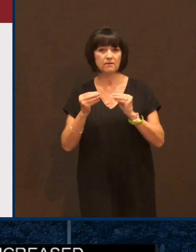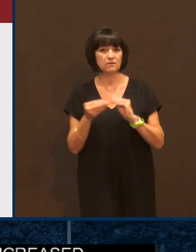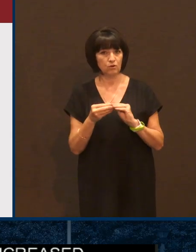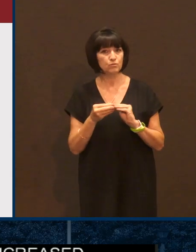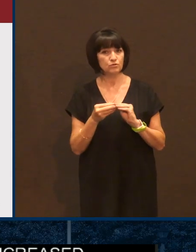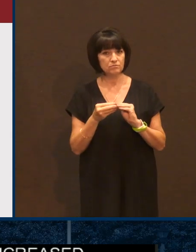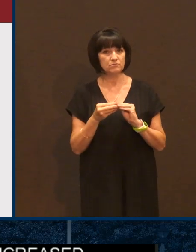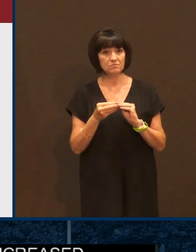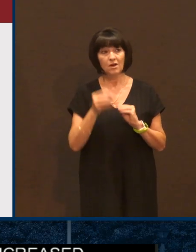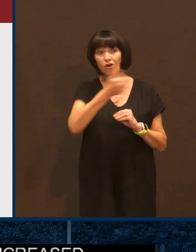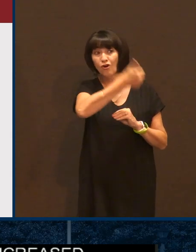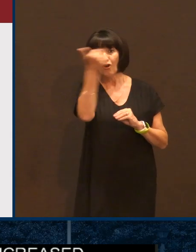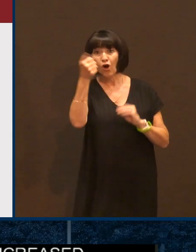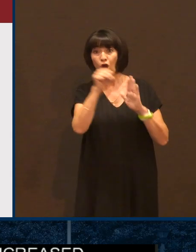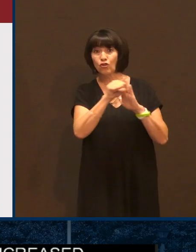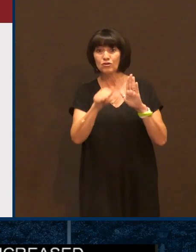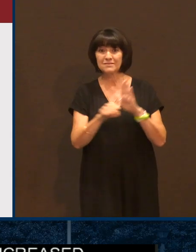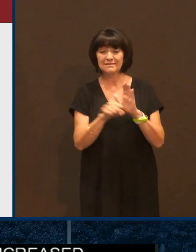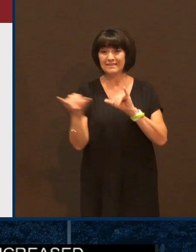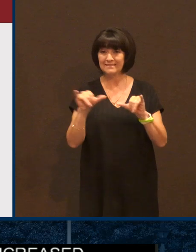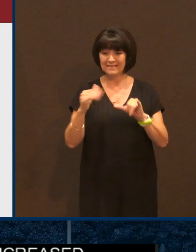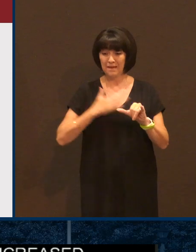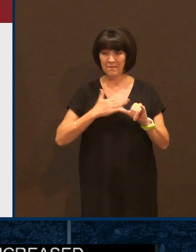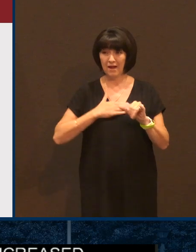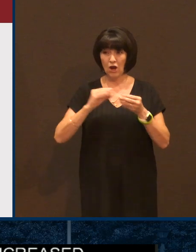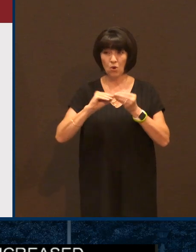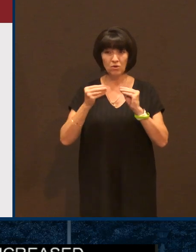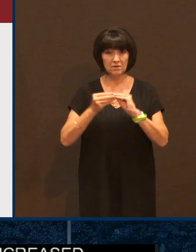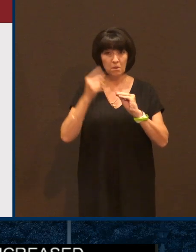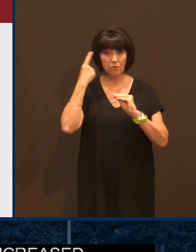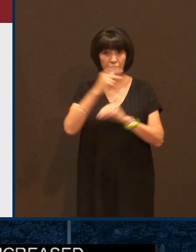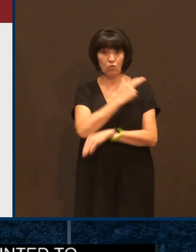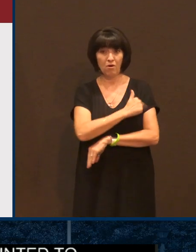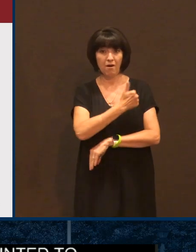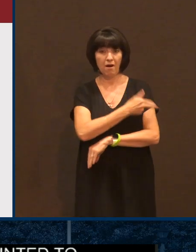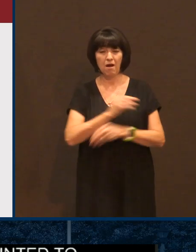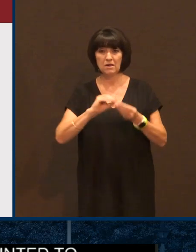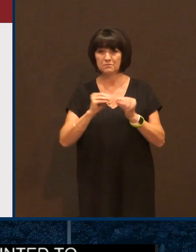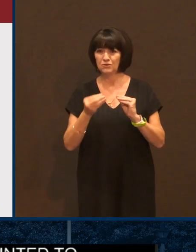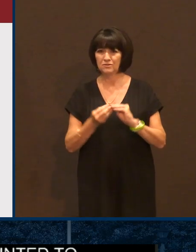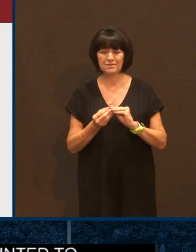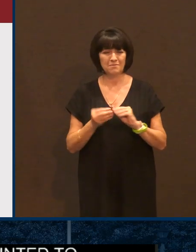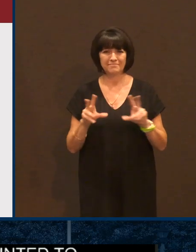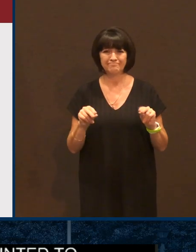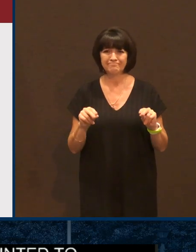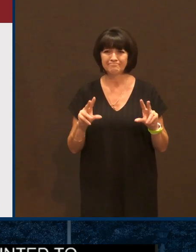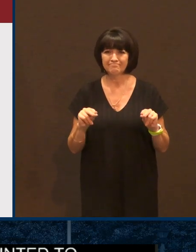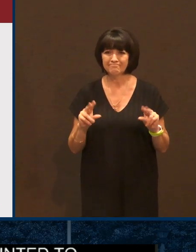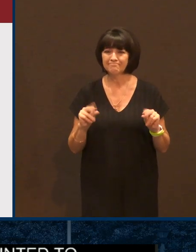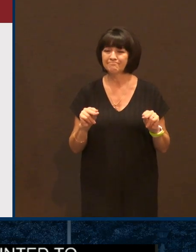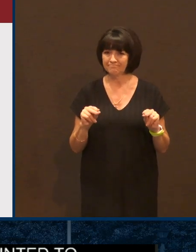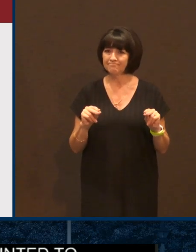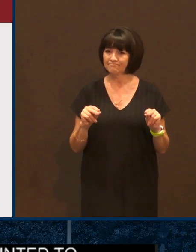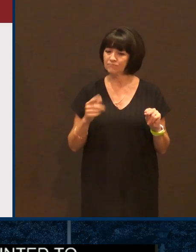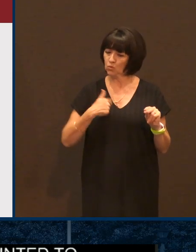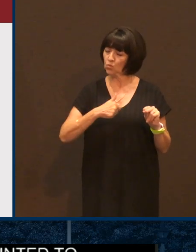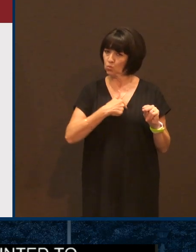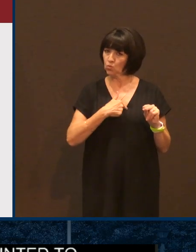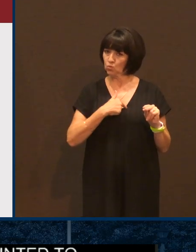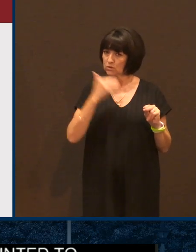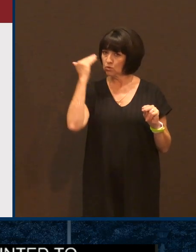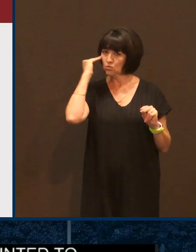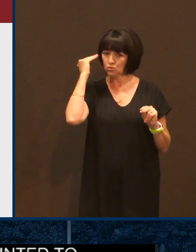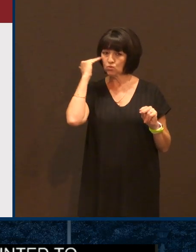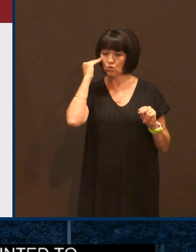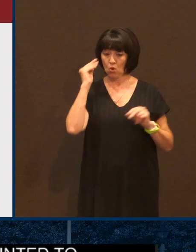of the other states with respect to quarantine. For us, it's a very important number because we know how real it is. We know